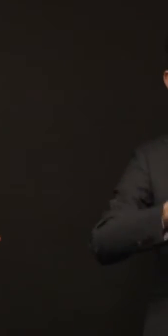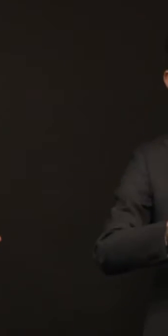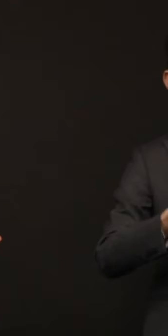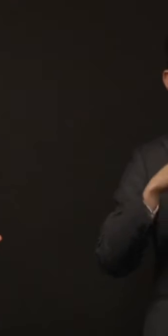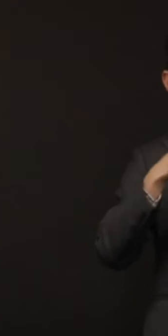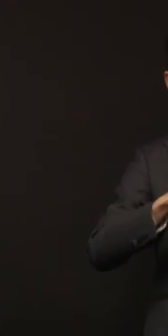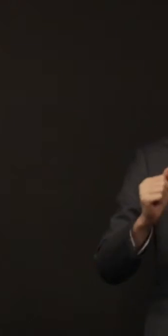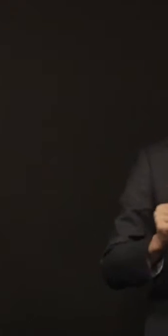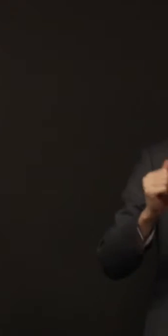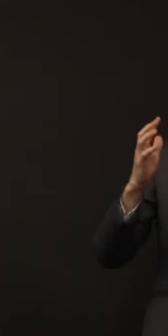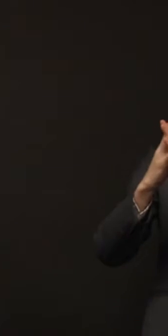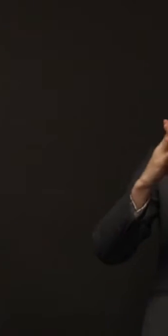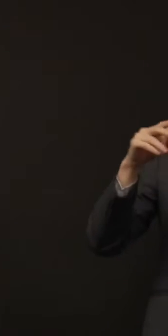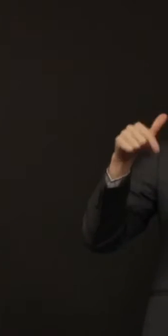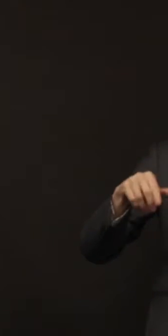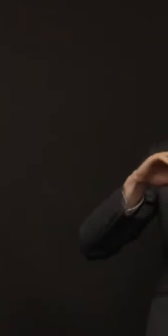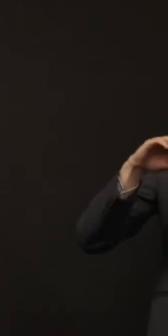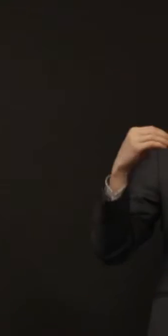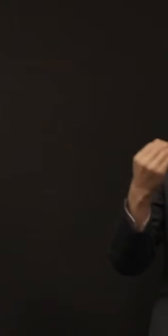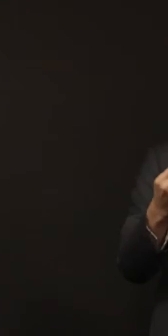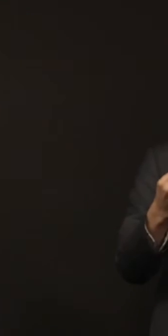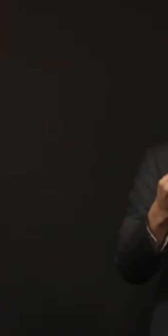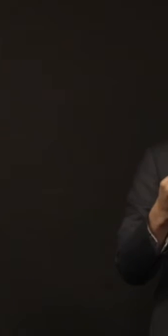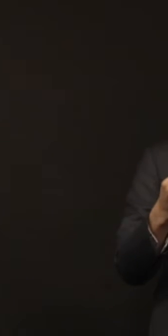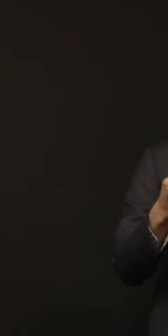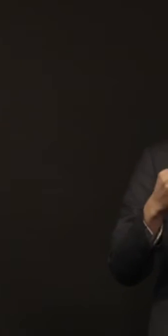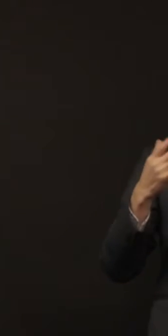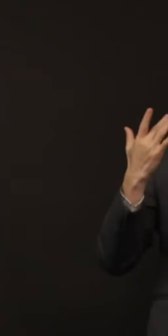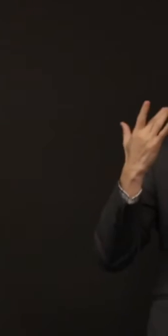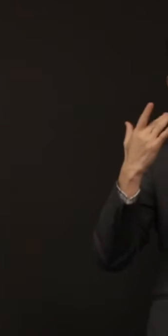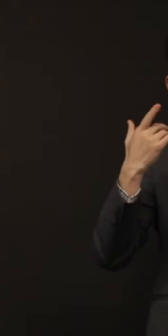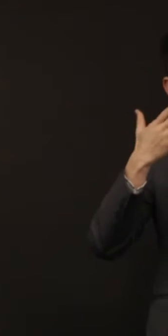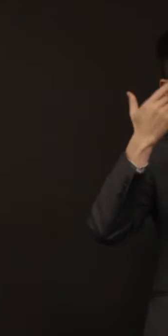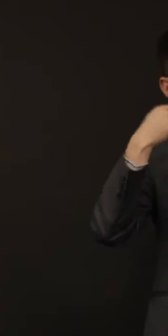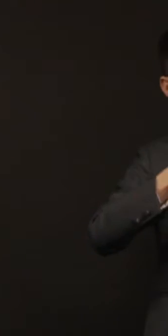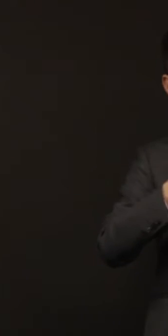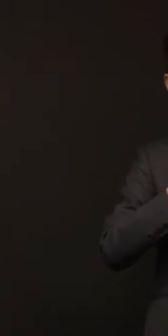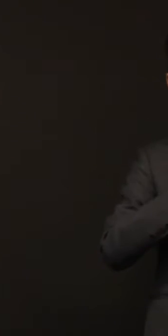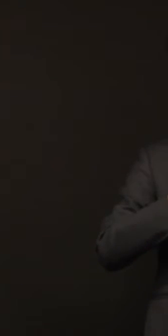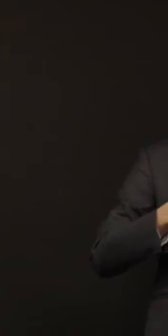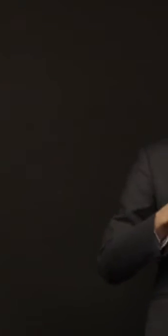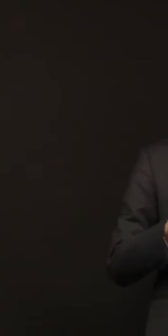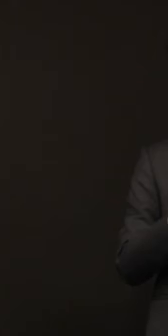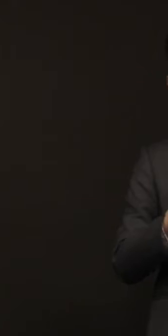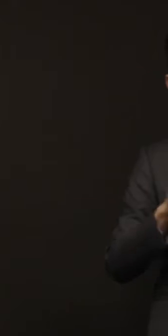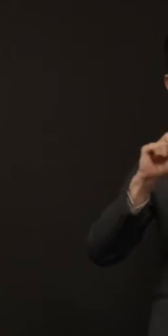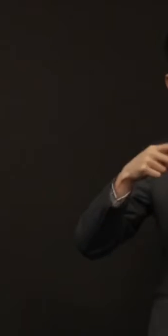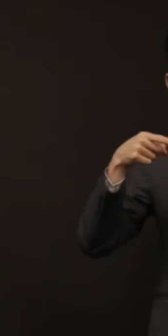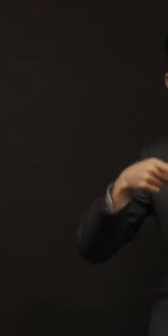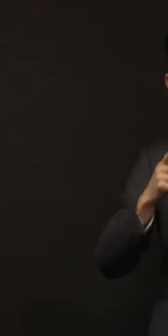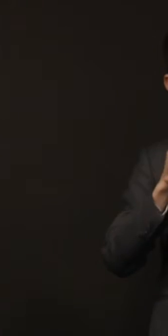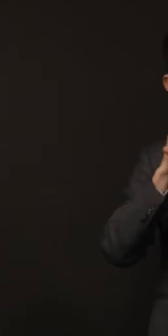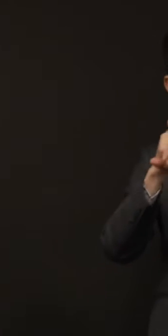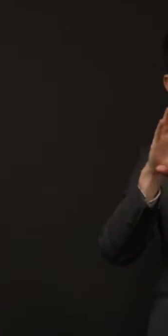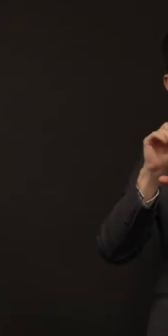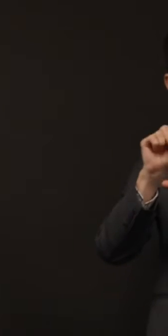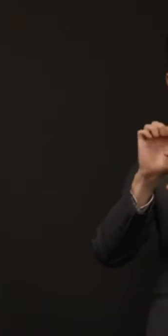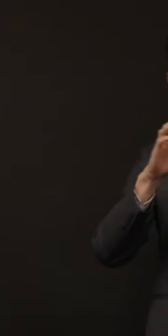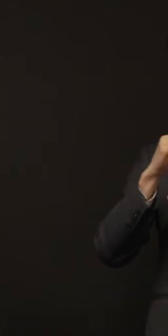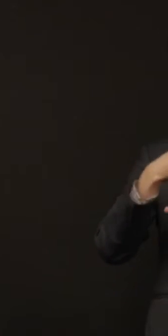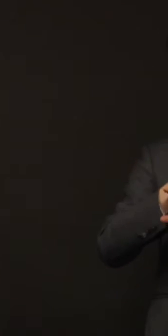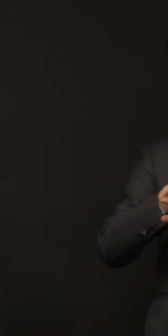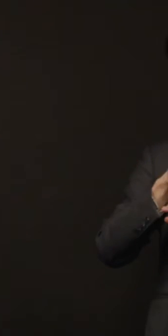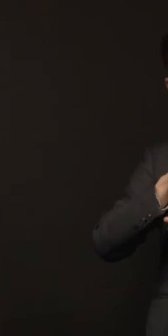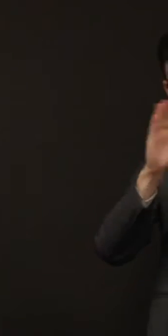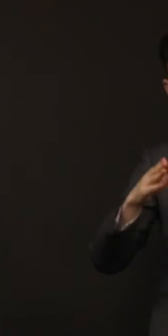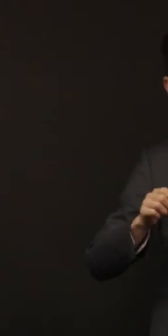this organization. And why? Because you are so passionate about the cause and because you never stop